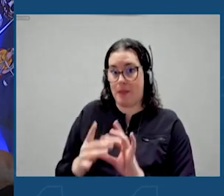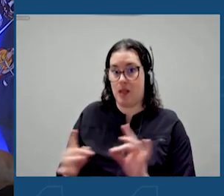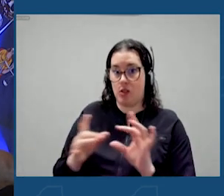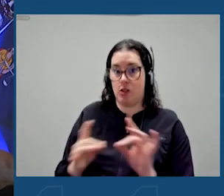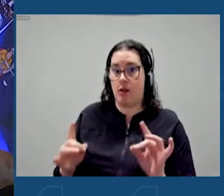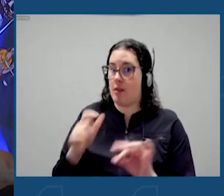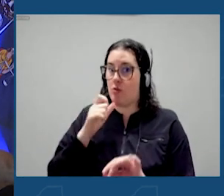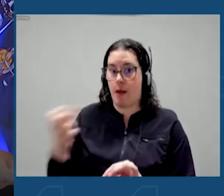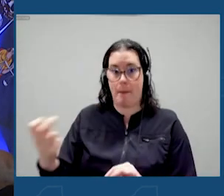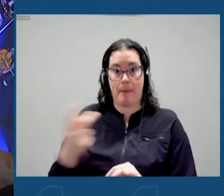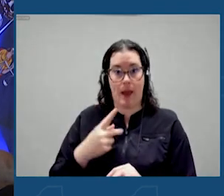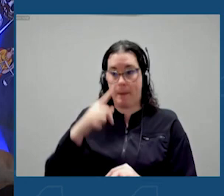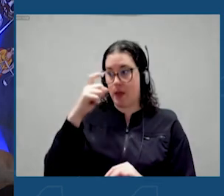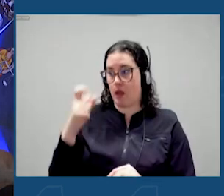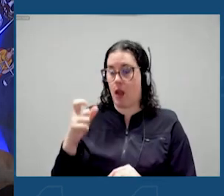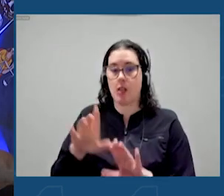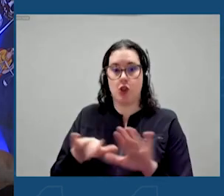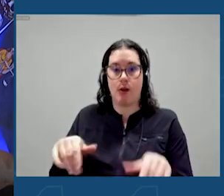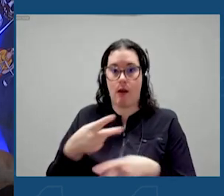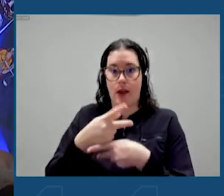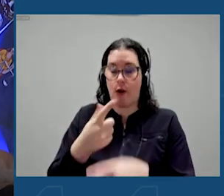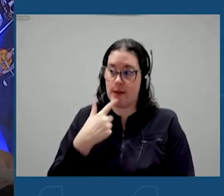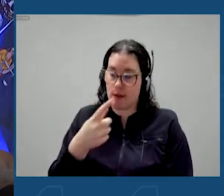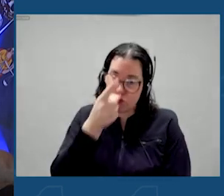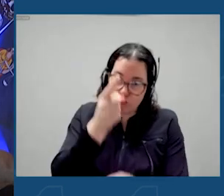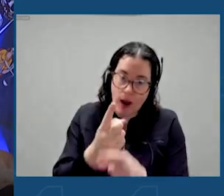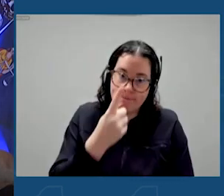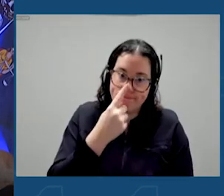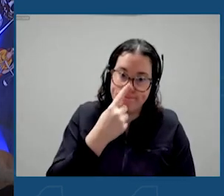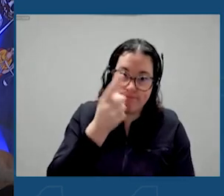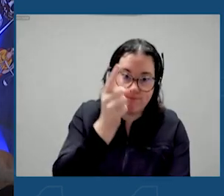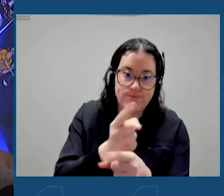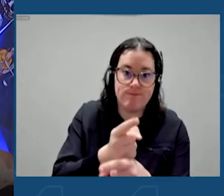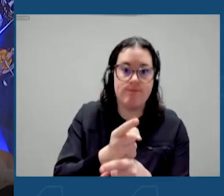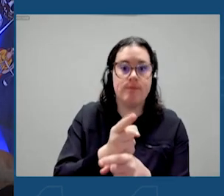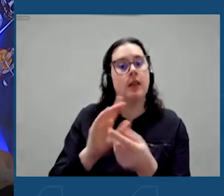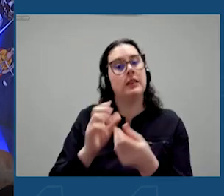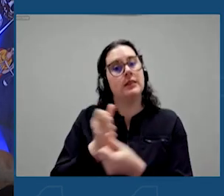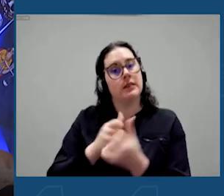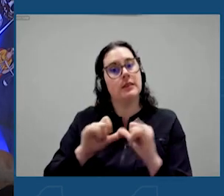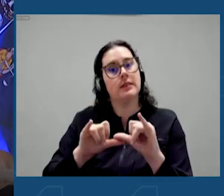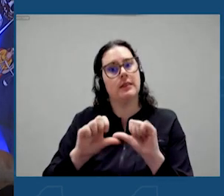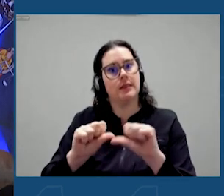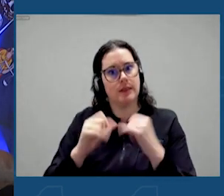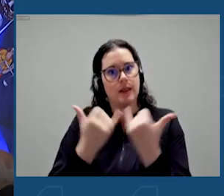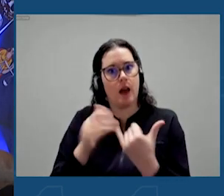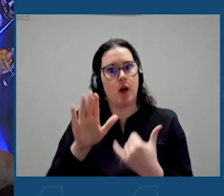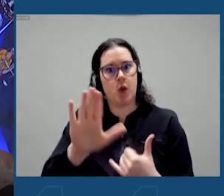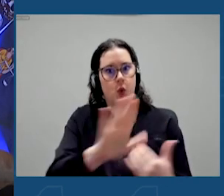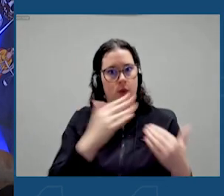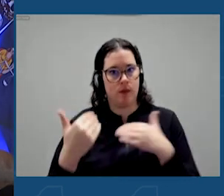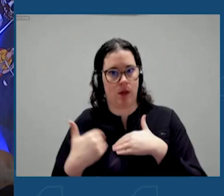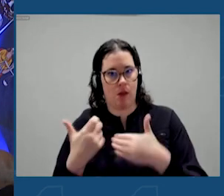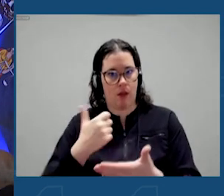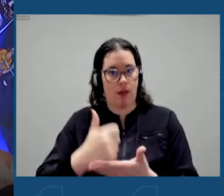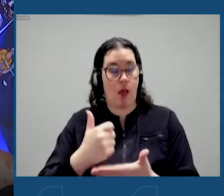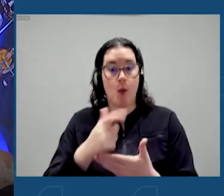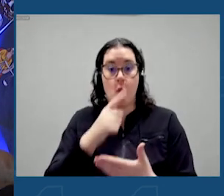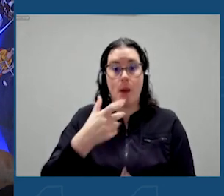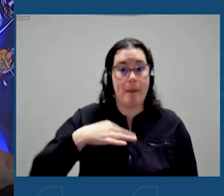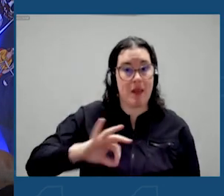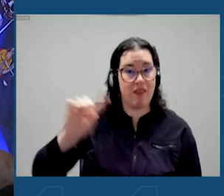child care for them. I said, bingo, bingo, because it's society's responsibility. And the beneficiaries will not just be the